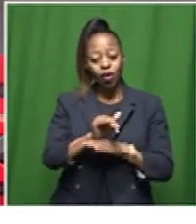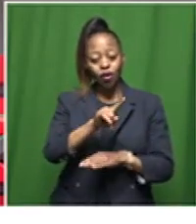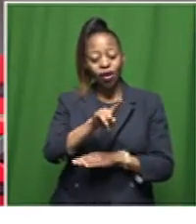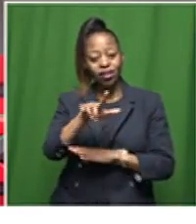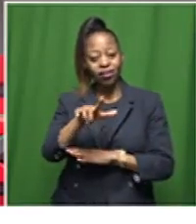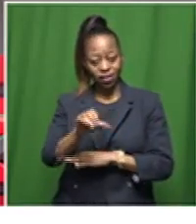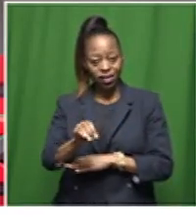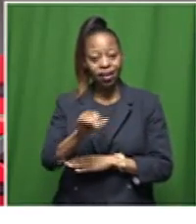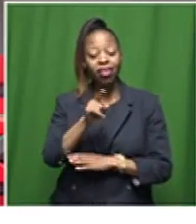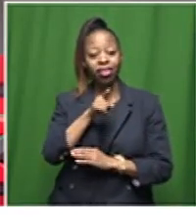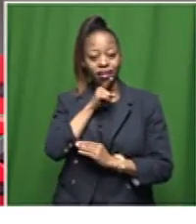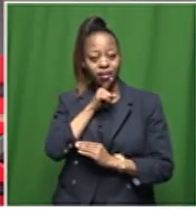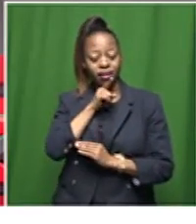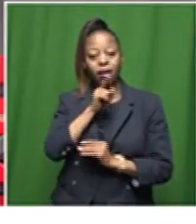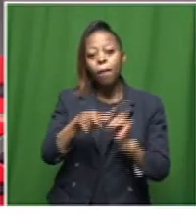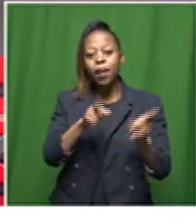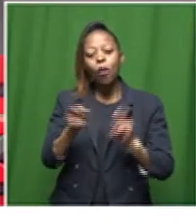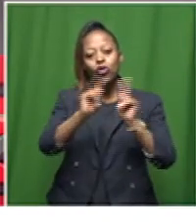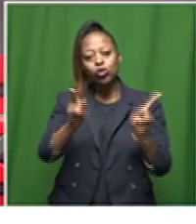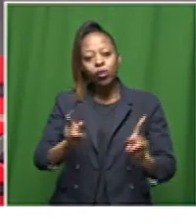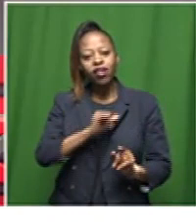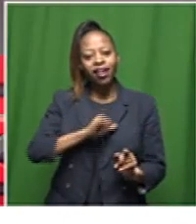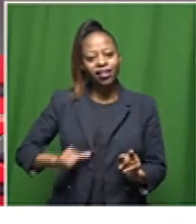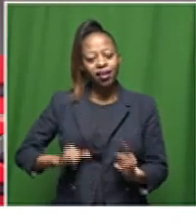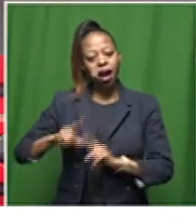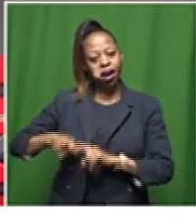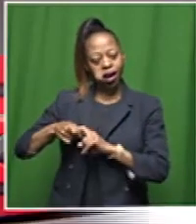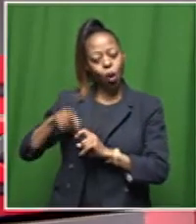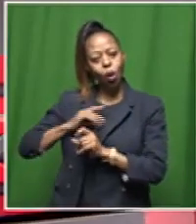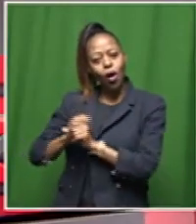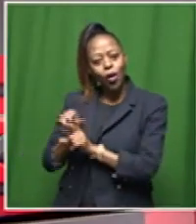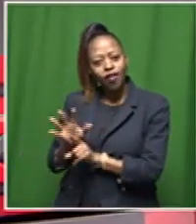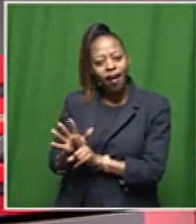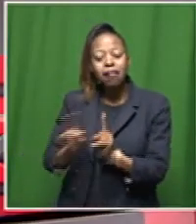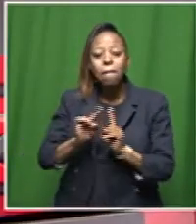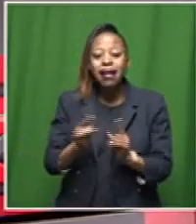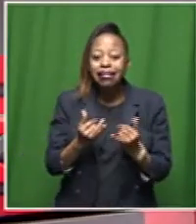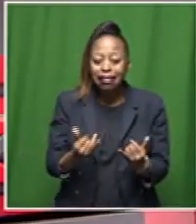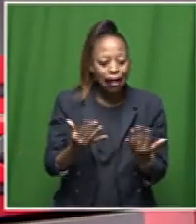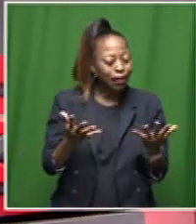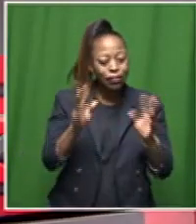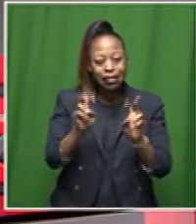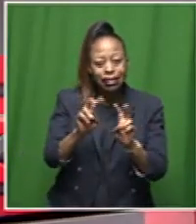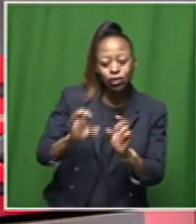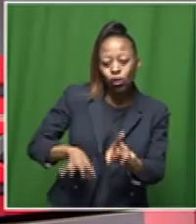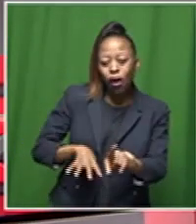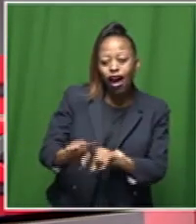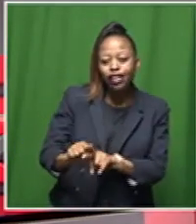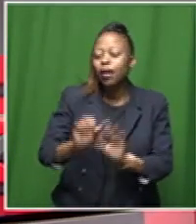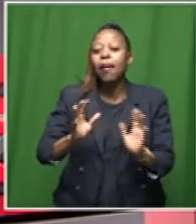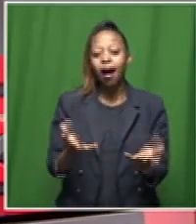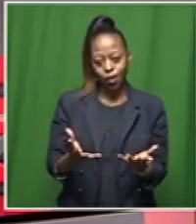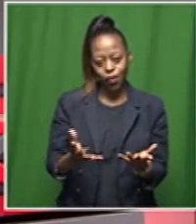107,000 non-emergency or elective surgeries were put on hold during the pandemic. But challenges in addressing surgical backlogs have been there